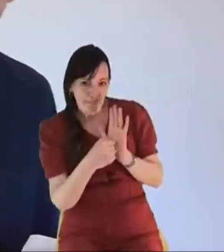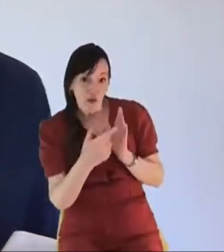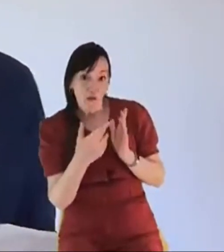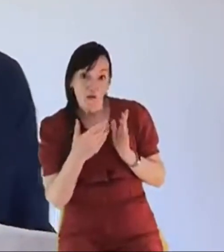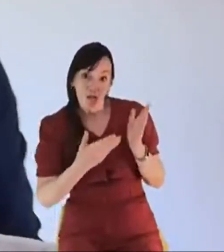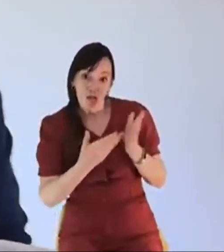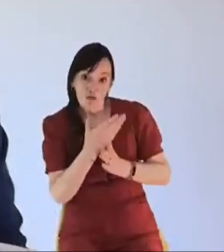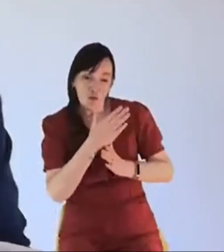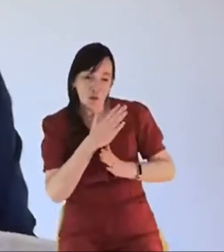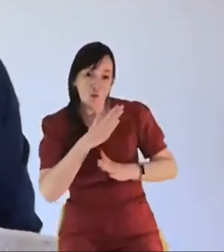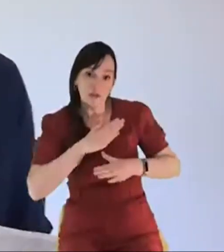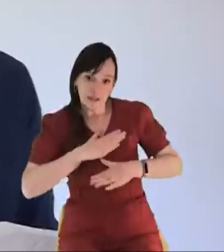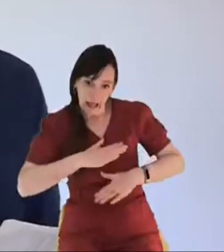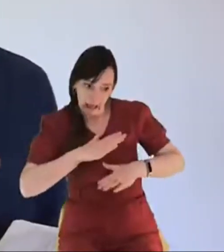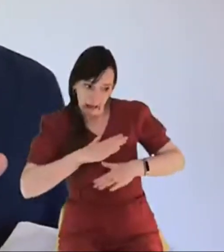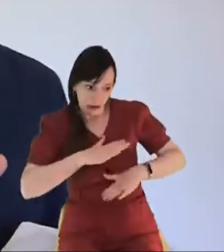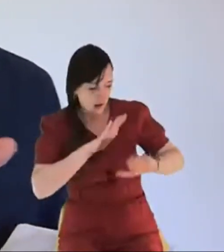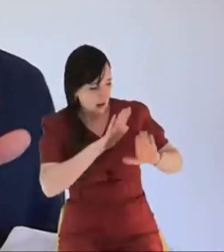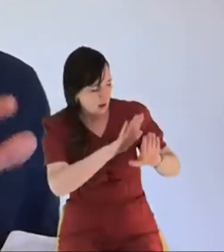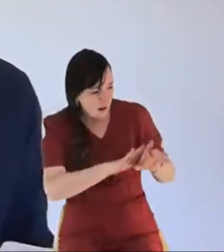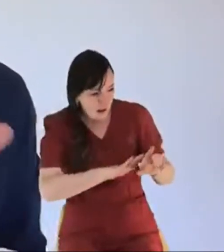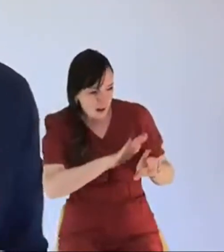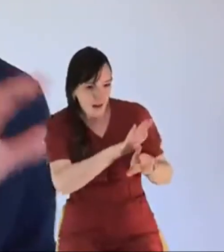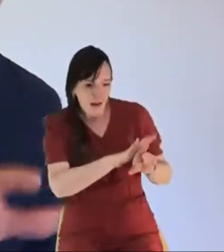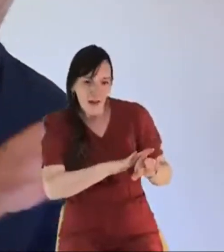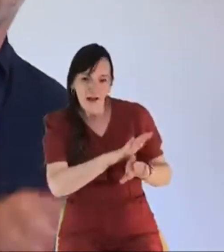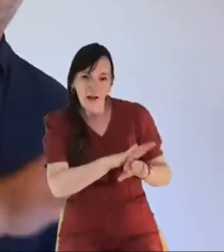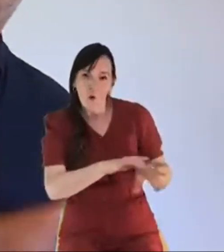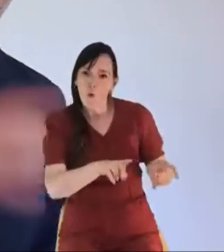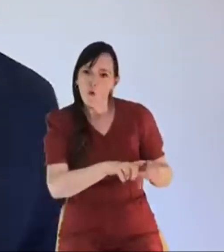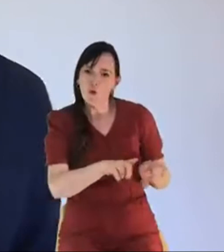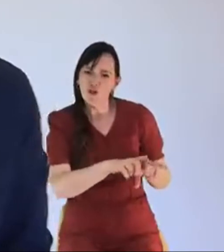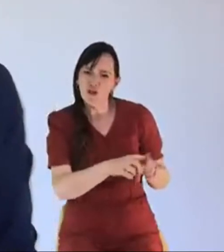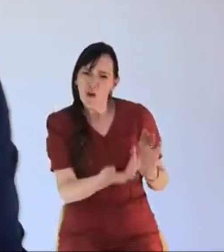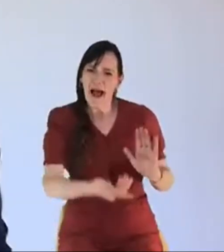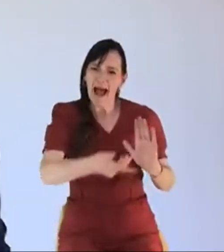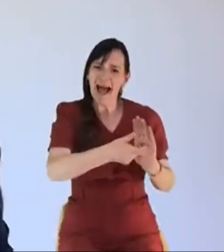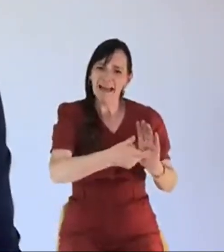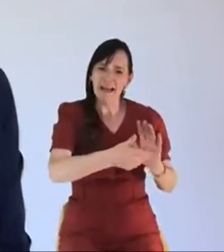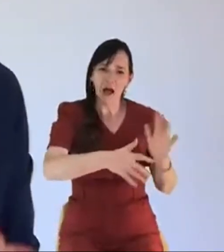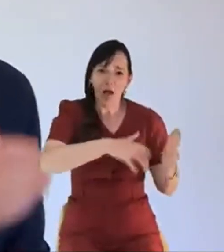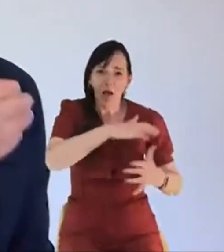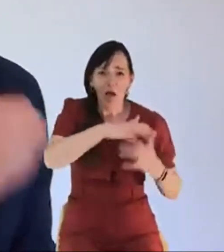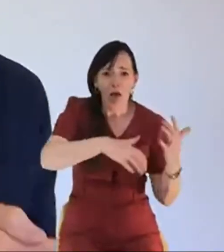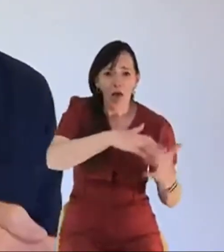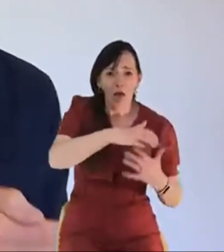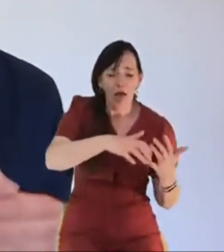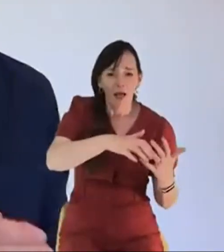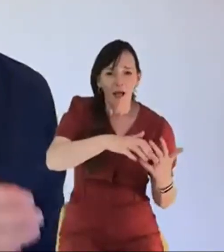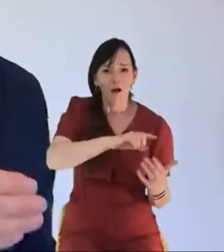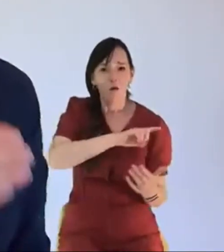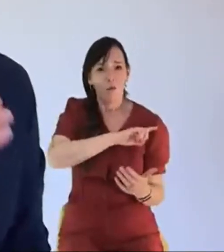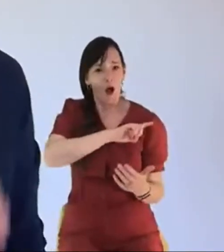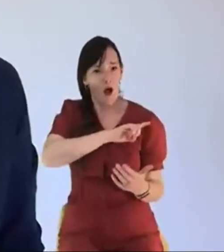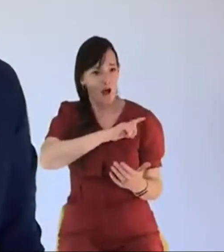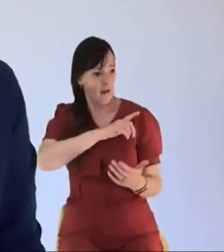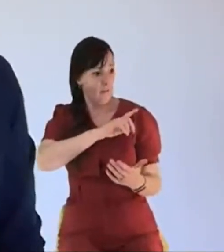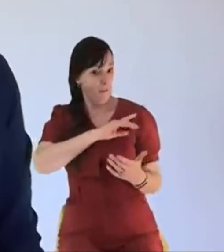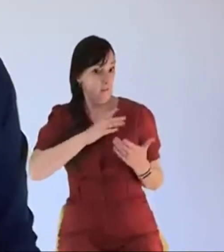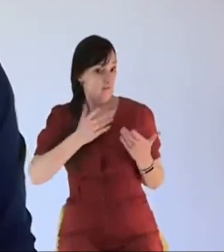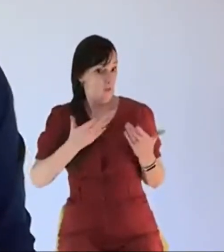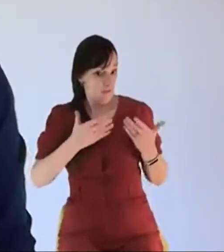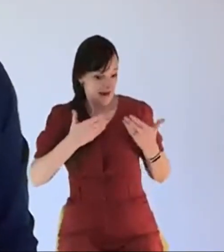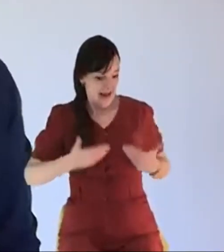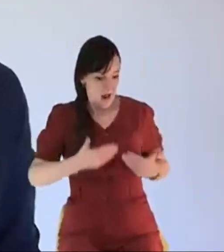settling them paul might have unsettled them again because the day of the lord is coming but between now